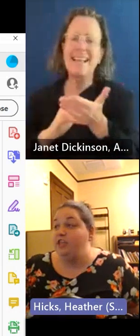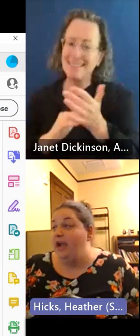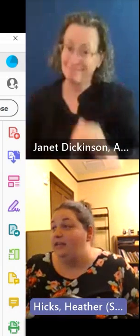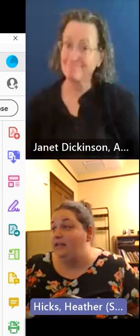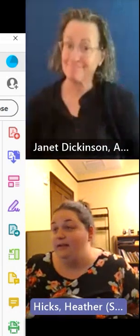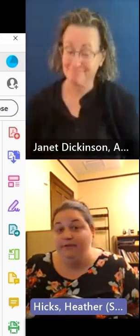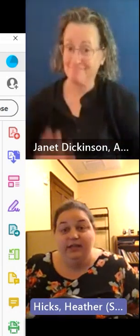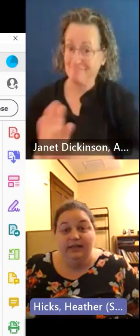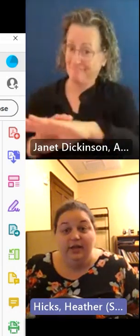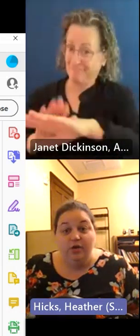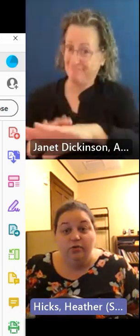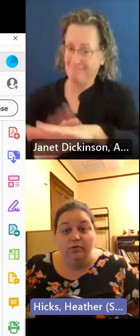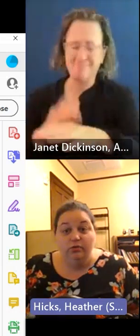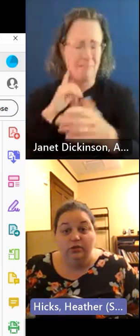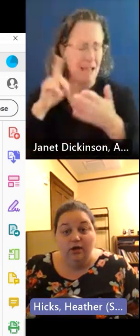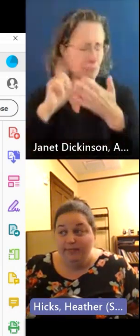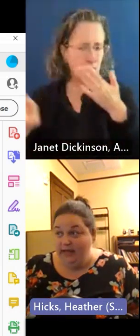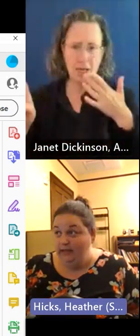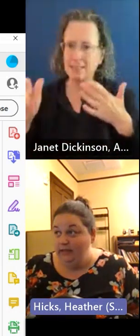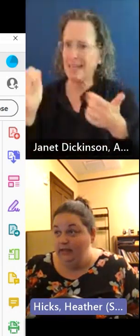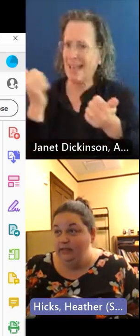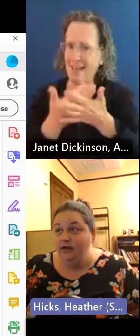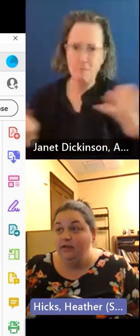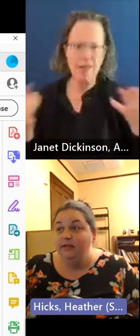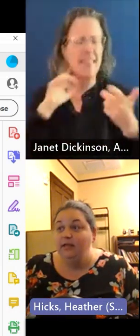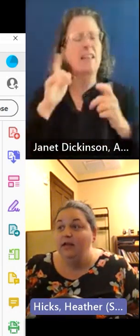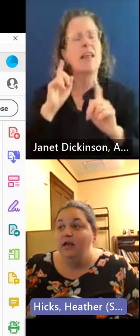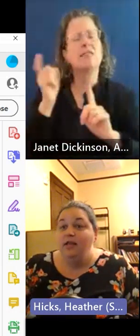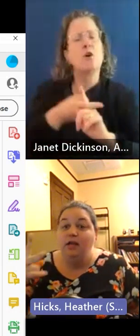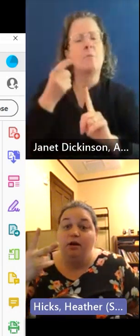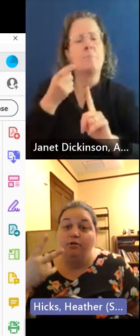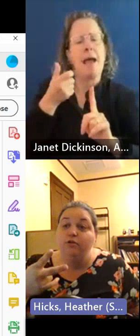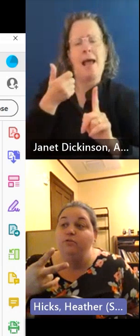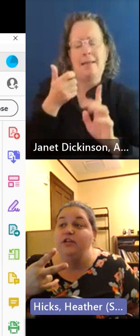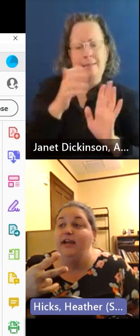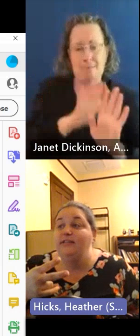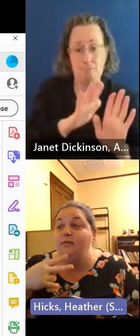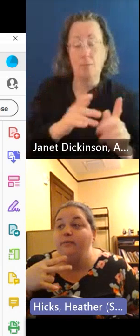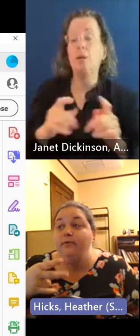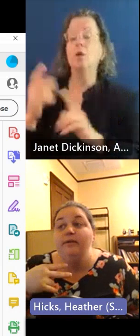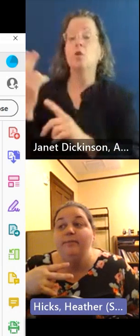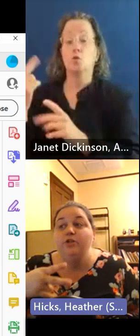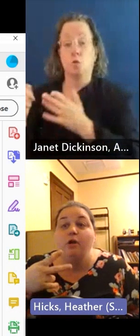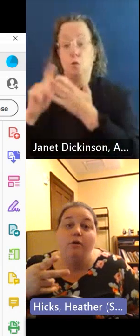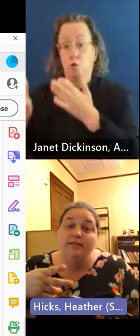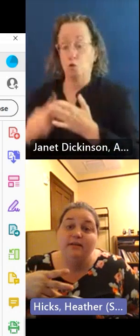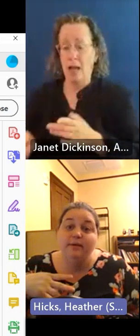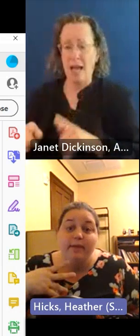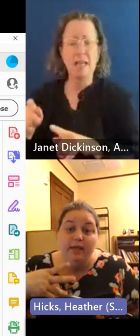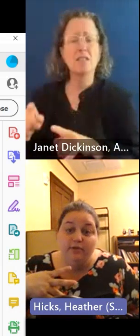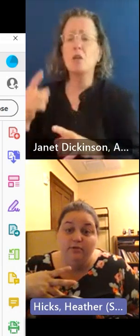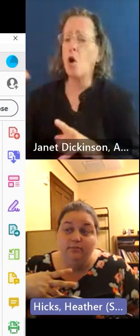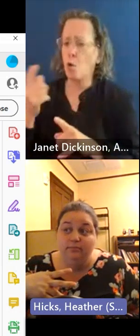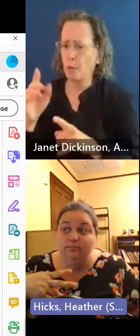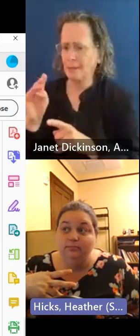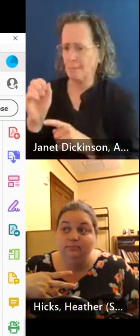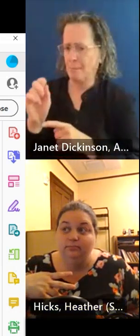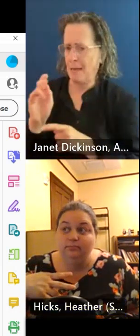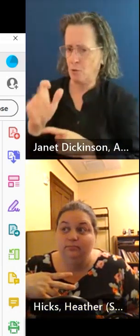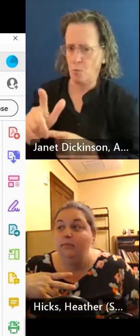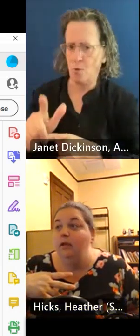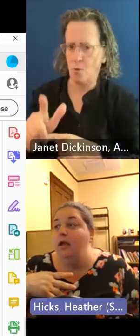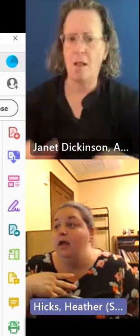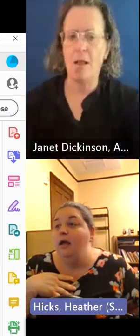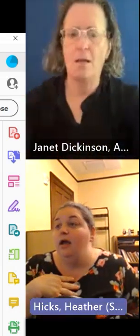So I have checked everything that goes automatically in this document. There are 2 checks that are pretty much always going to be manual.